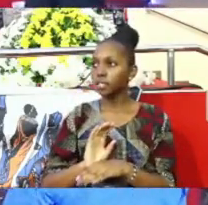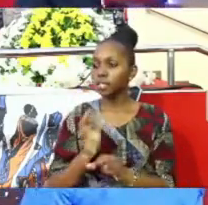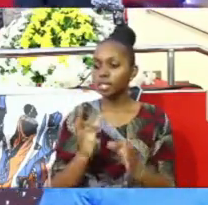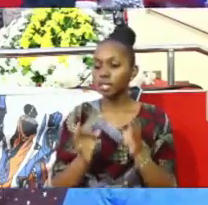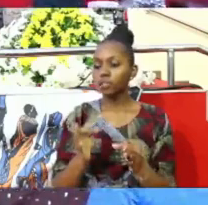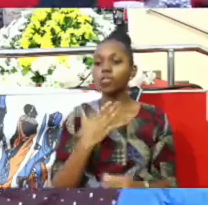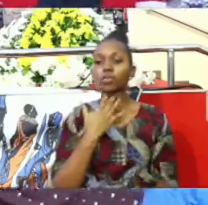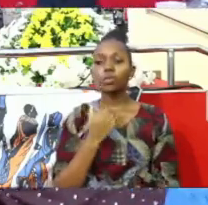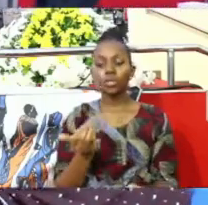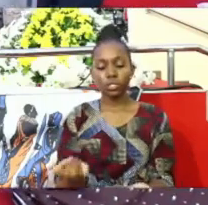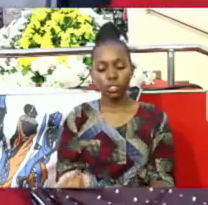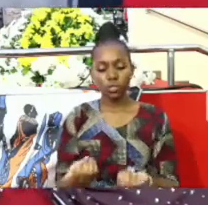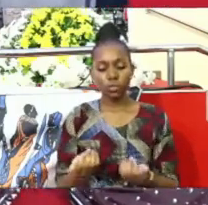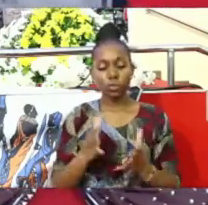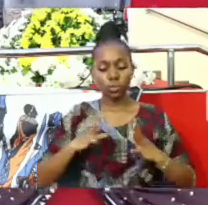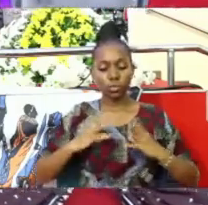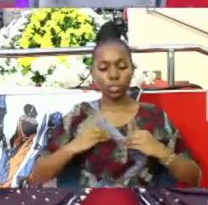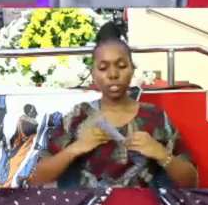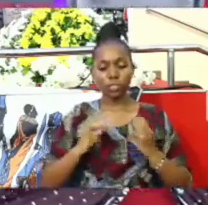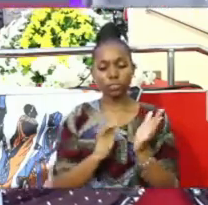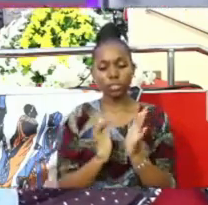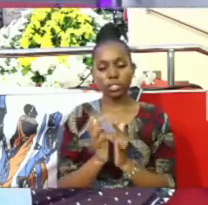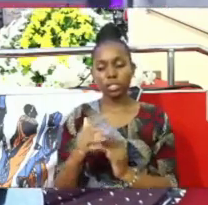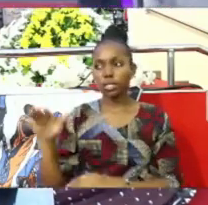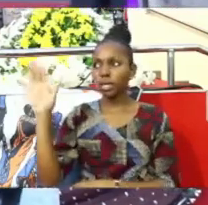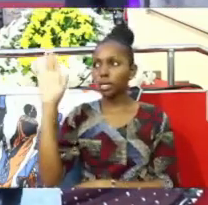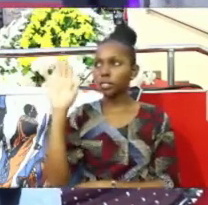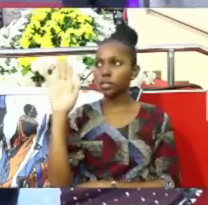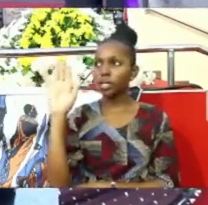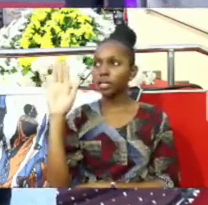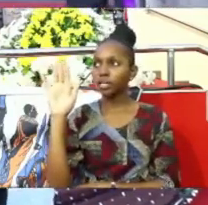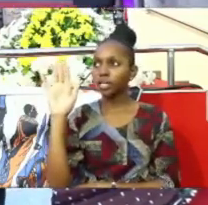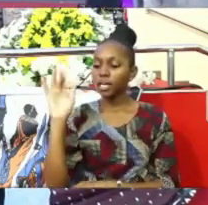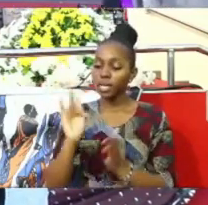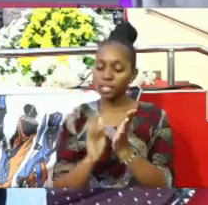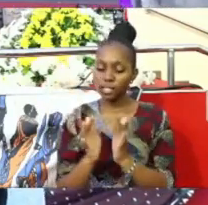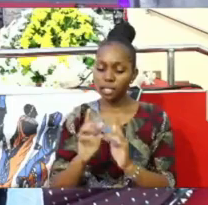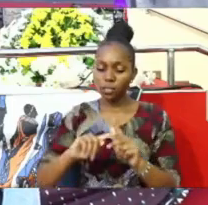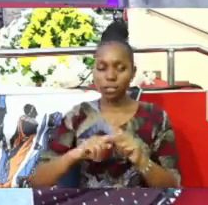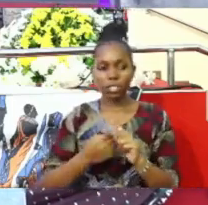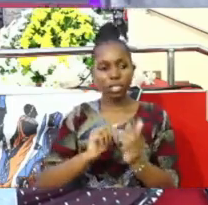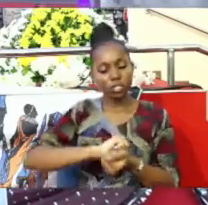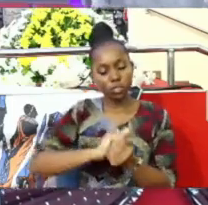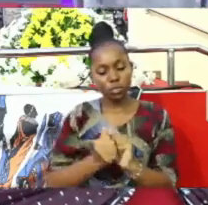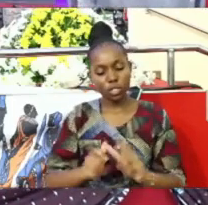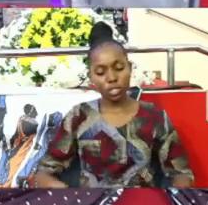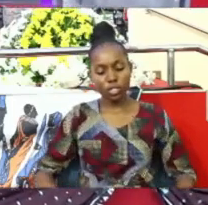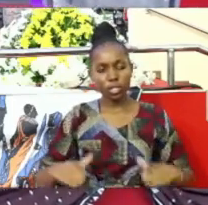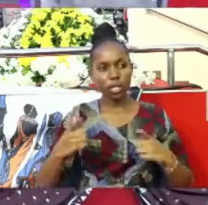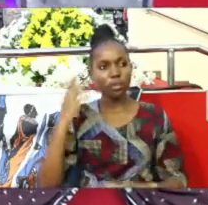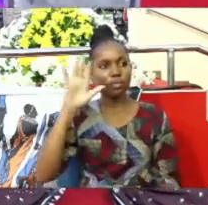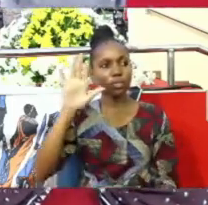may receive you. And start transforming your life. In the name of Jesus. Anybody